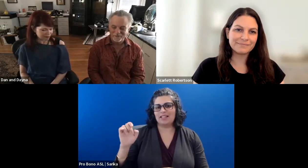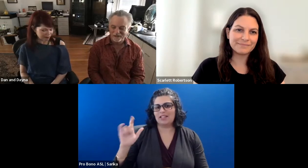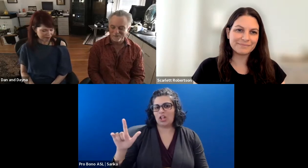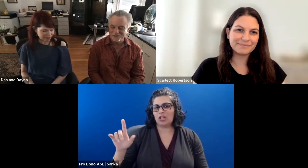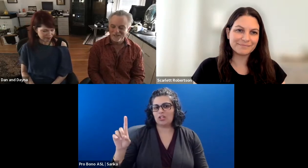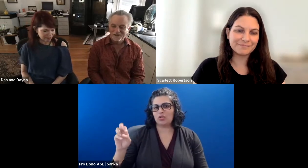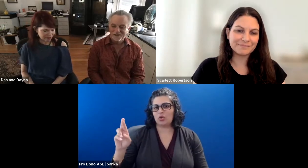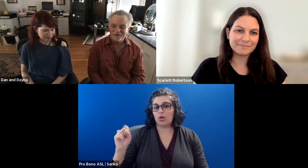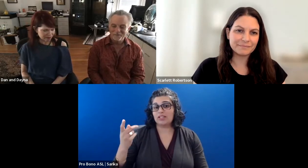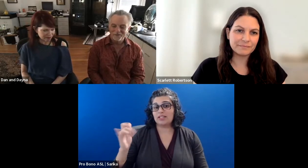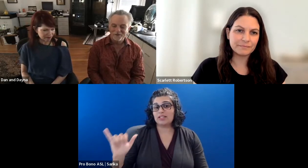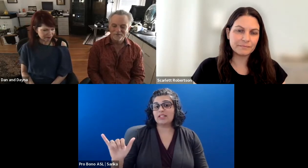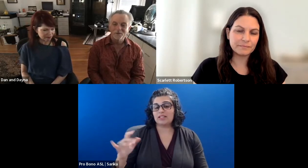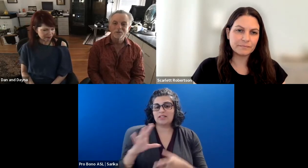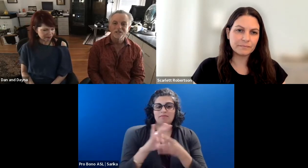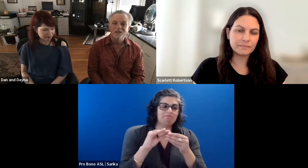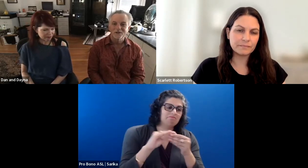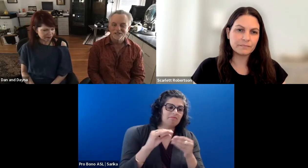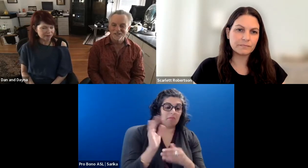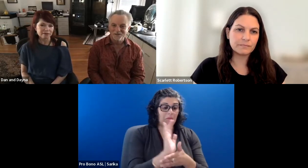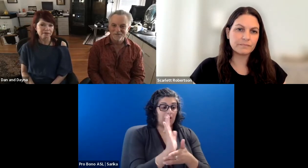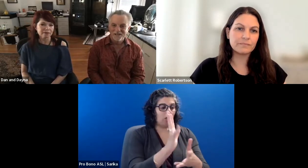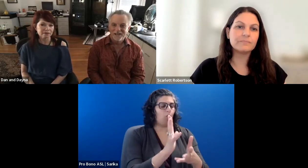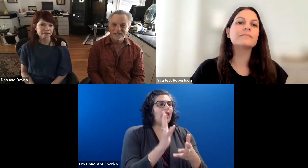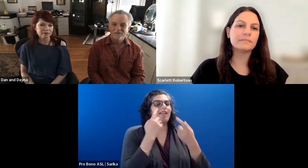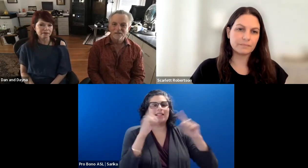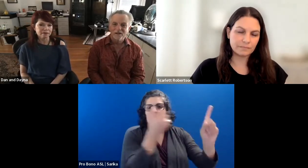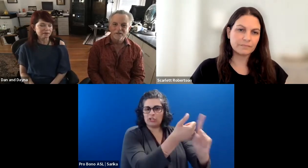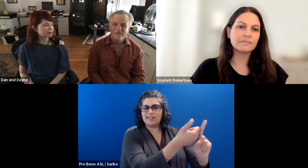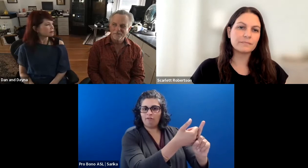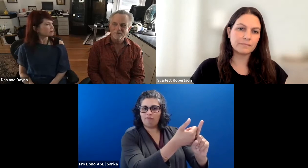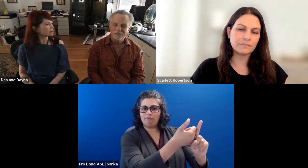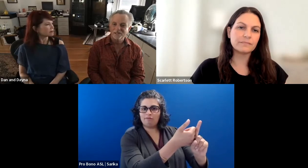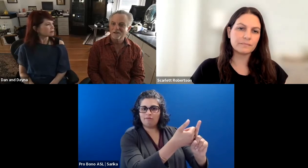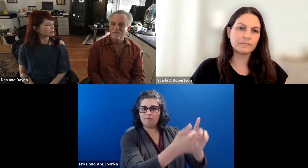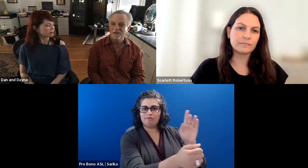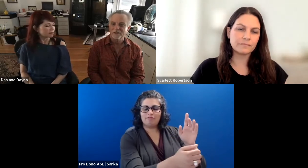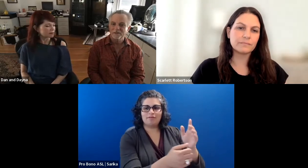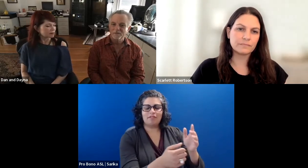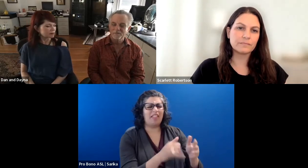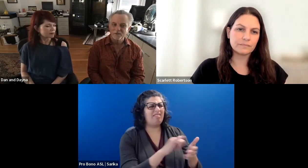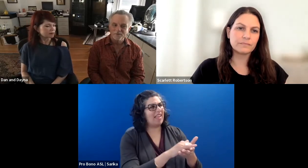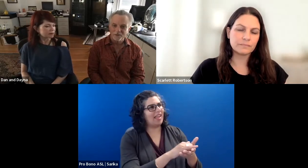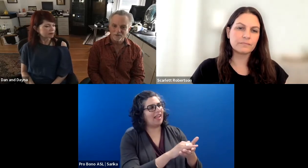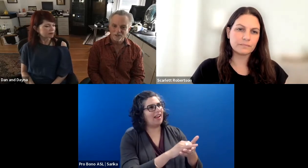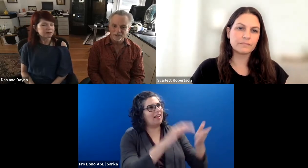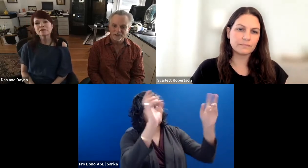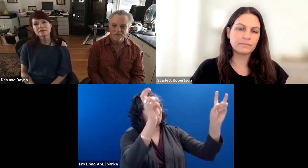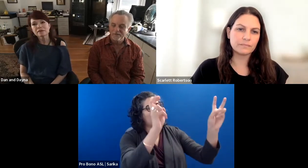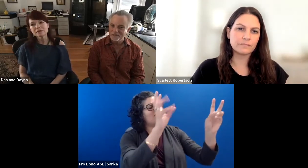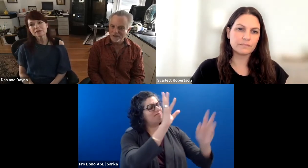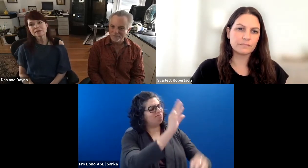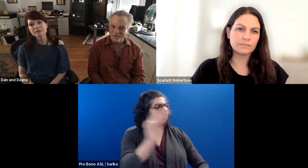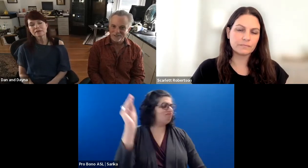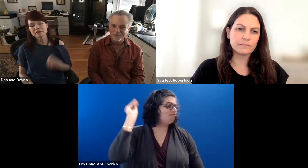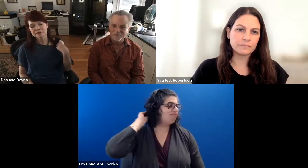bit on Ballet Russe, a film will declare itself. And I that's something that really stuck with me. I think it's a beautiful notion that if you